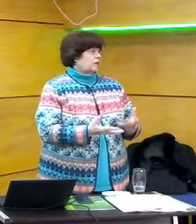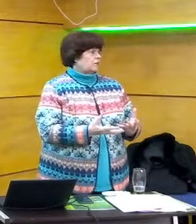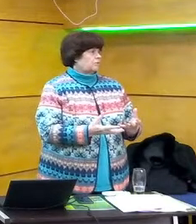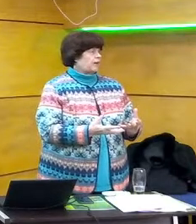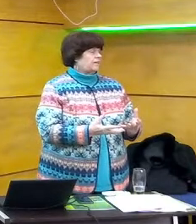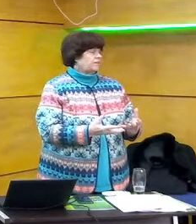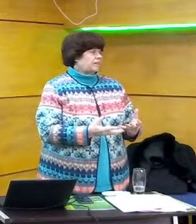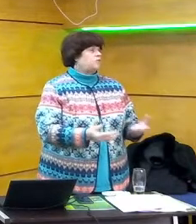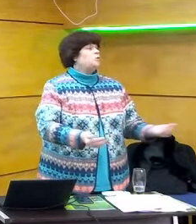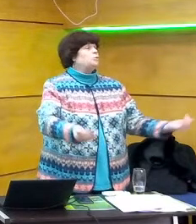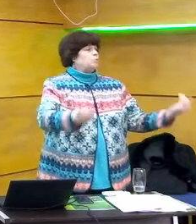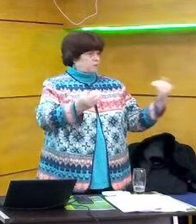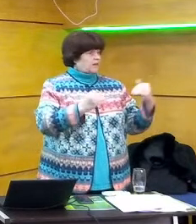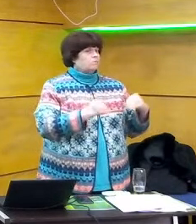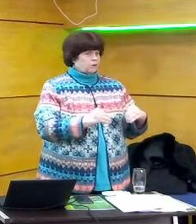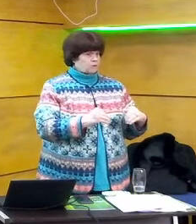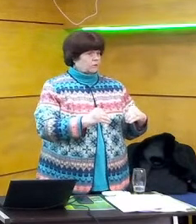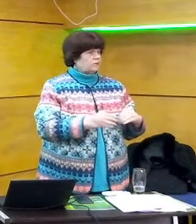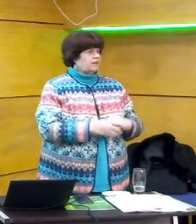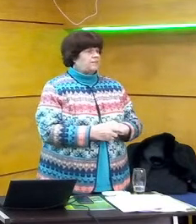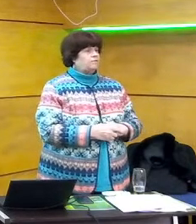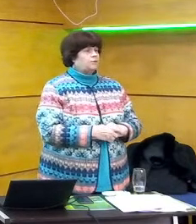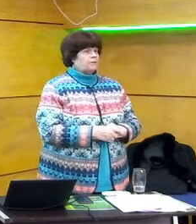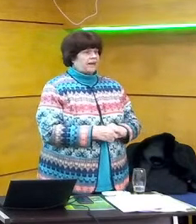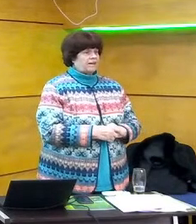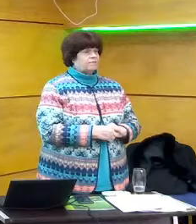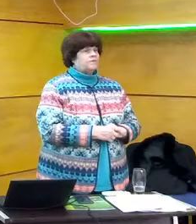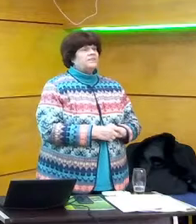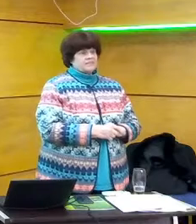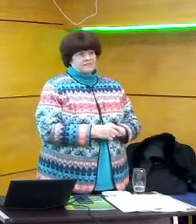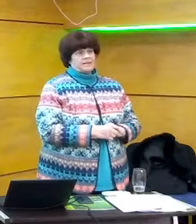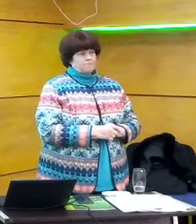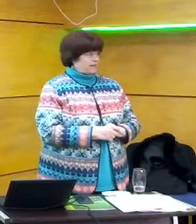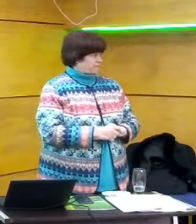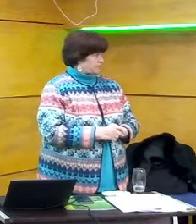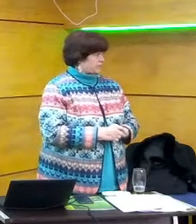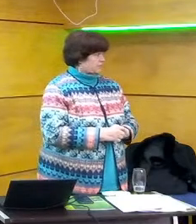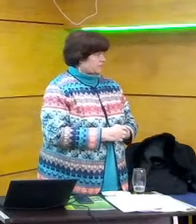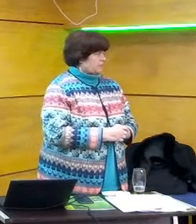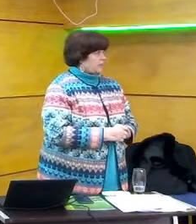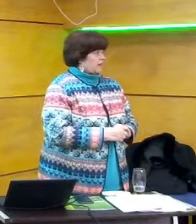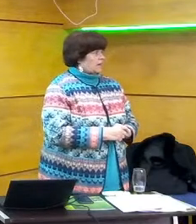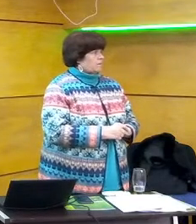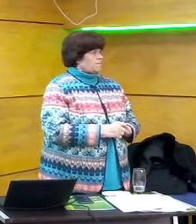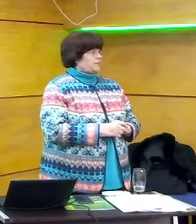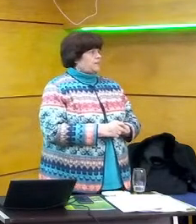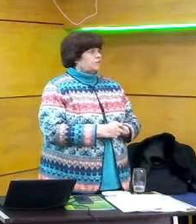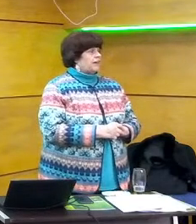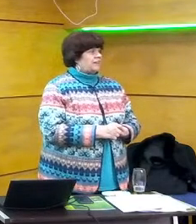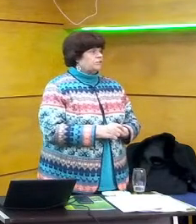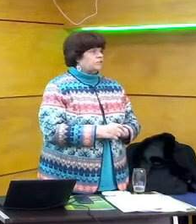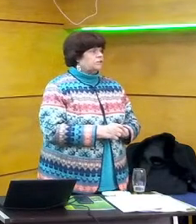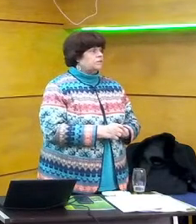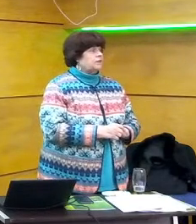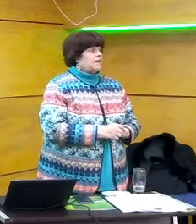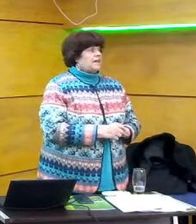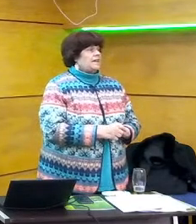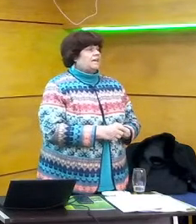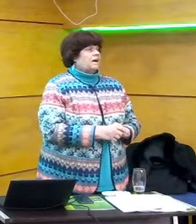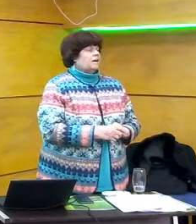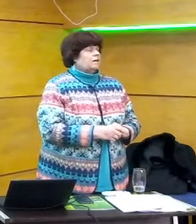international contract, then you become local and you don't have the same benefits. Being